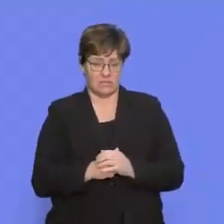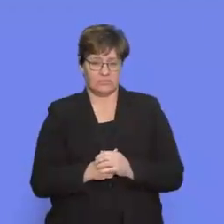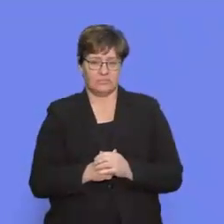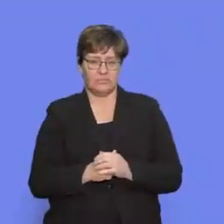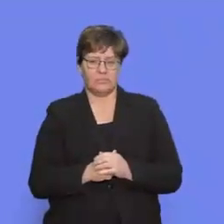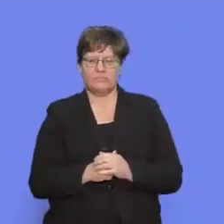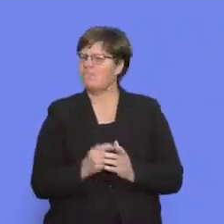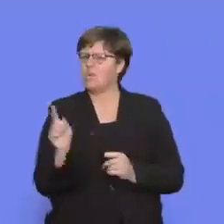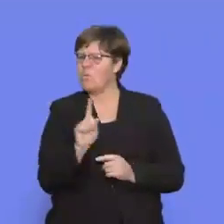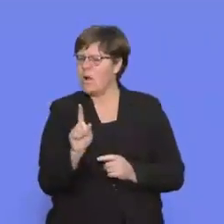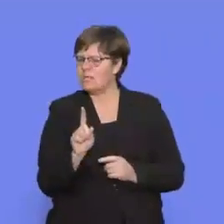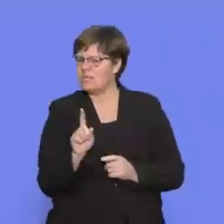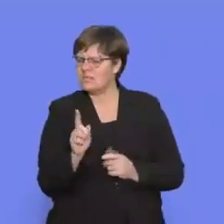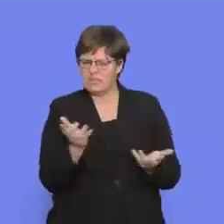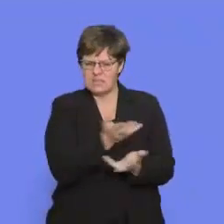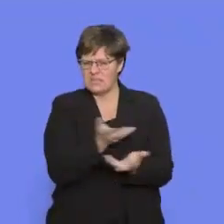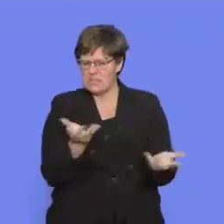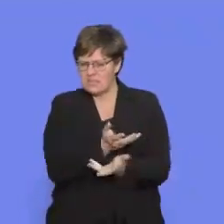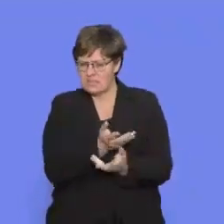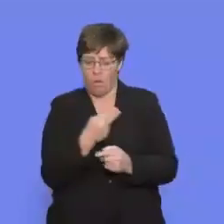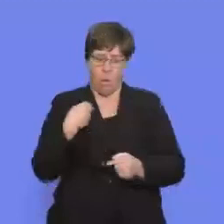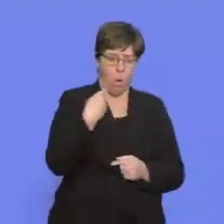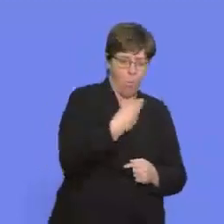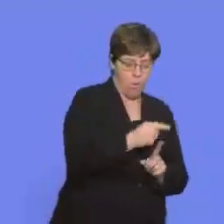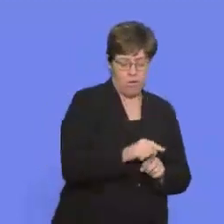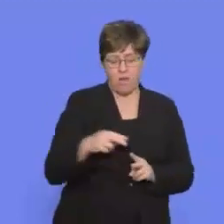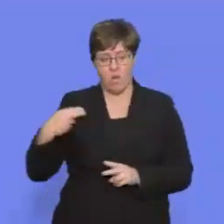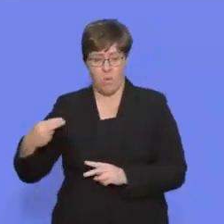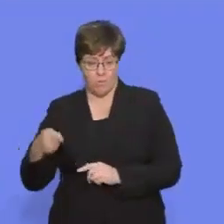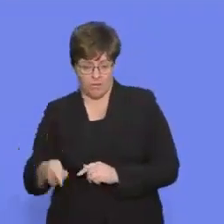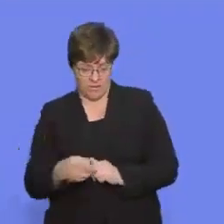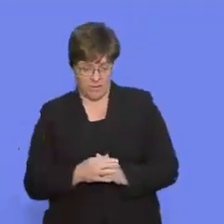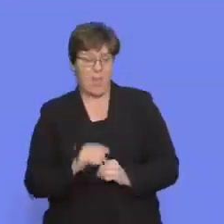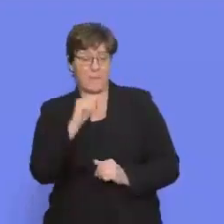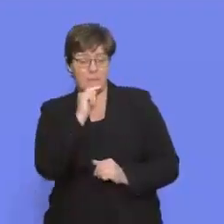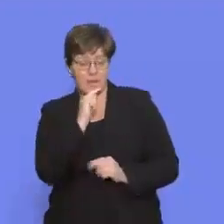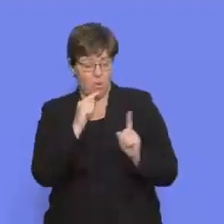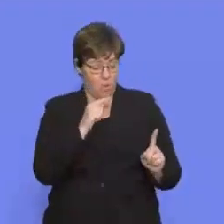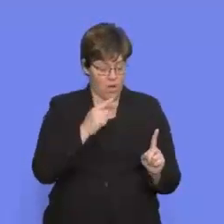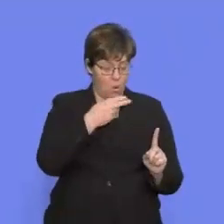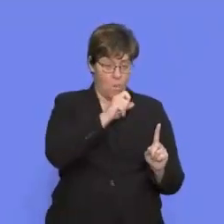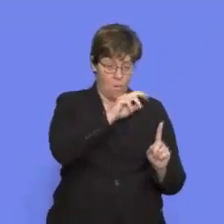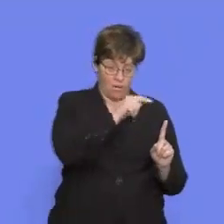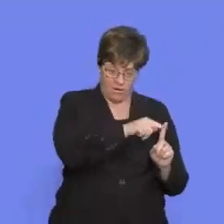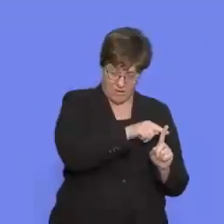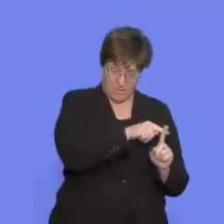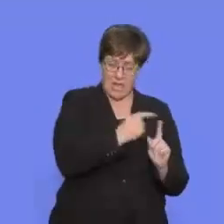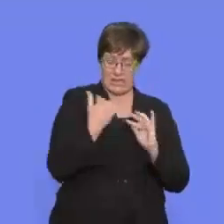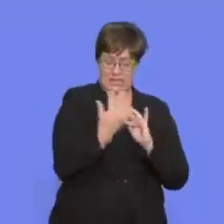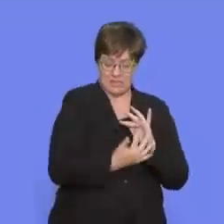Interaction between two hormones in which one hormone stimulates